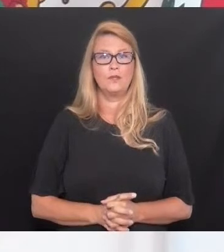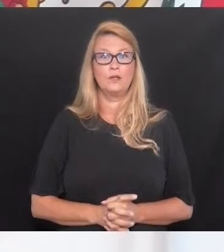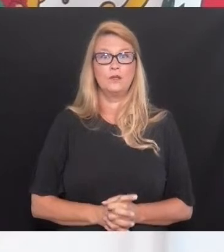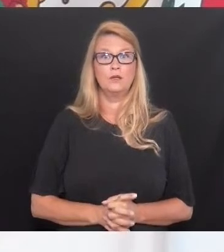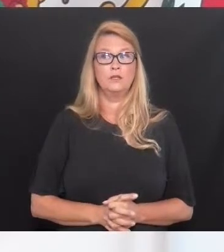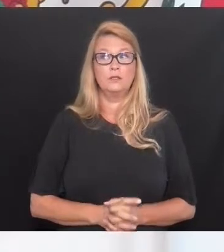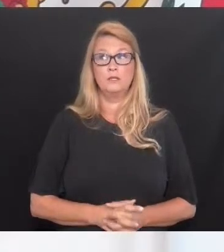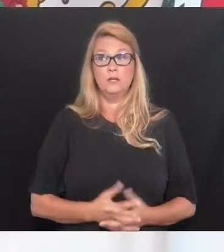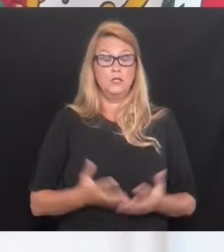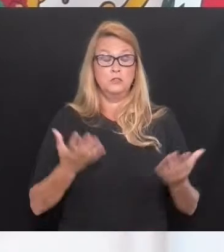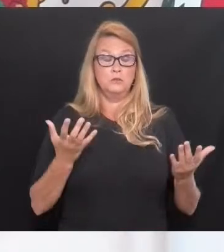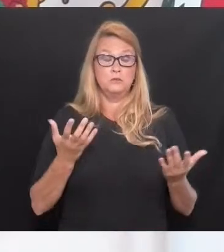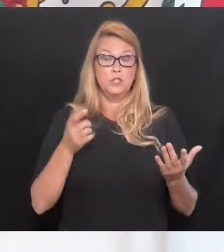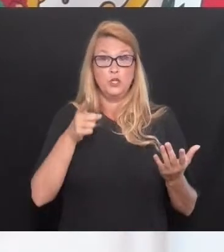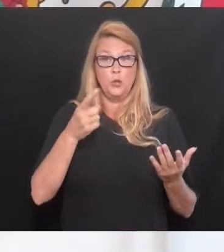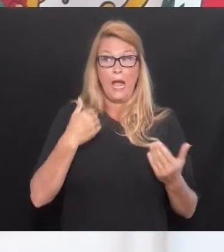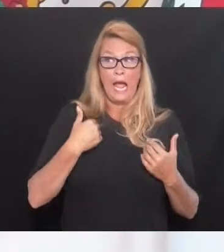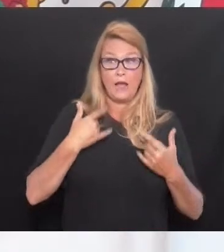pocket and everything, but